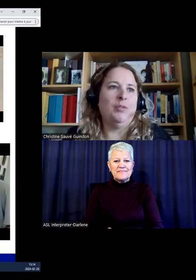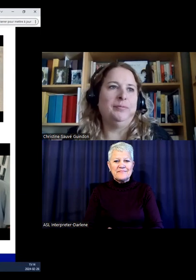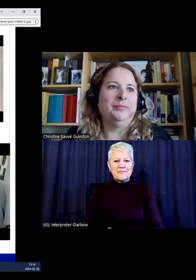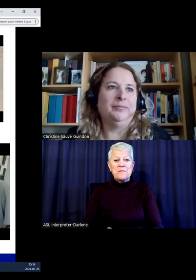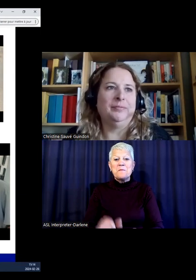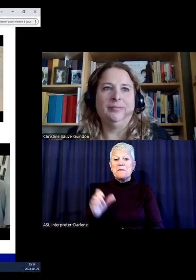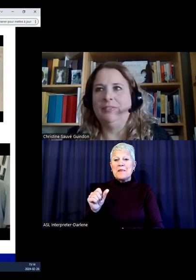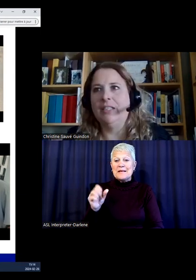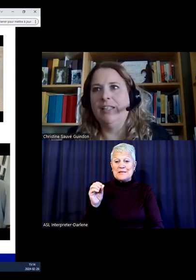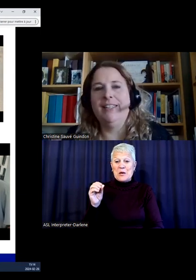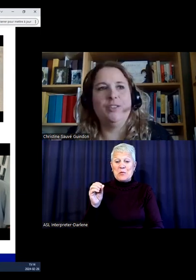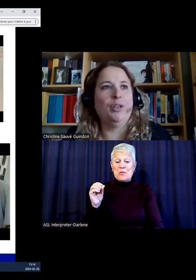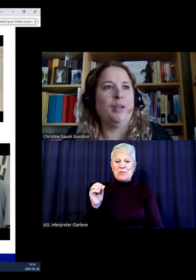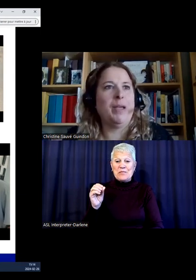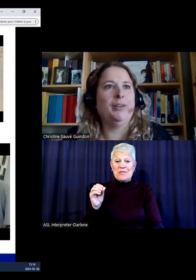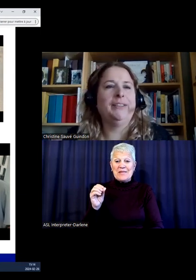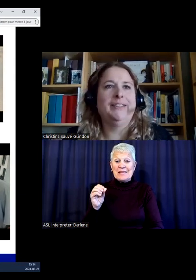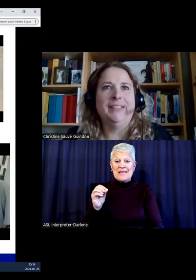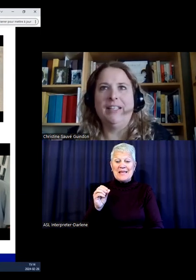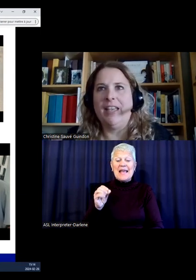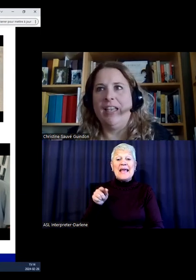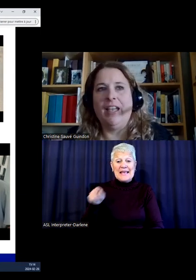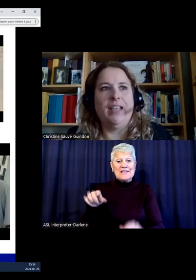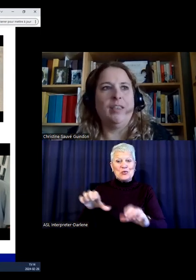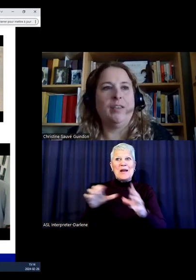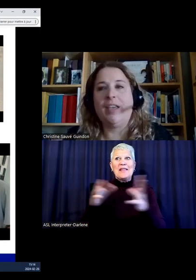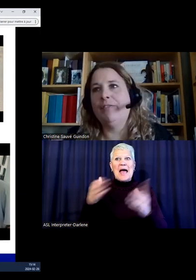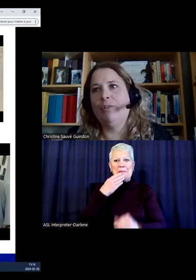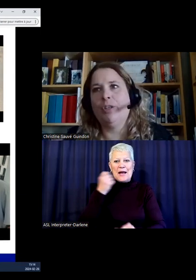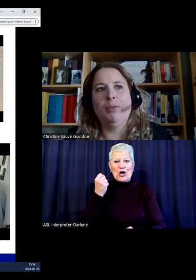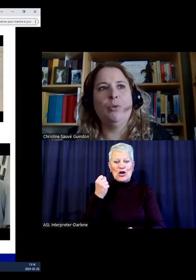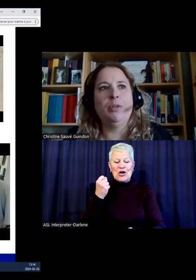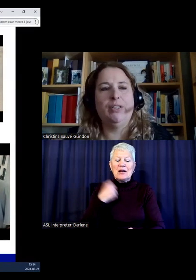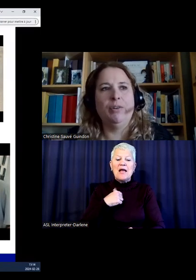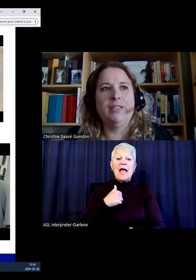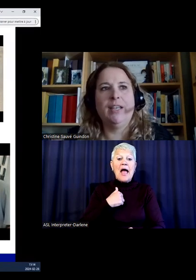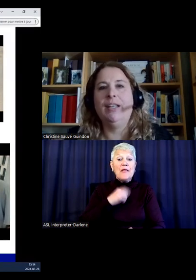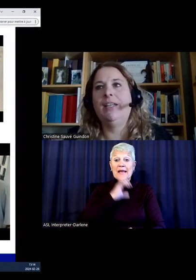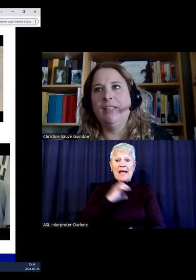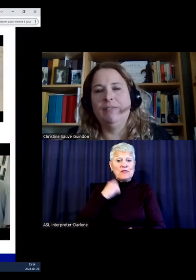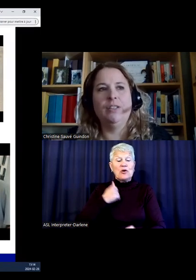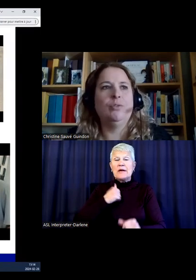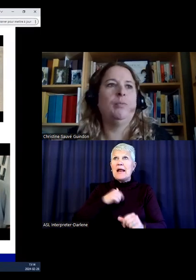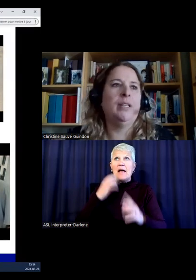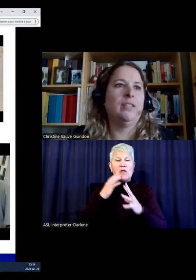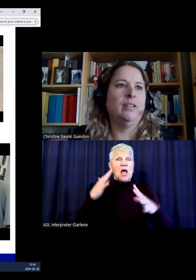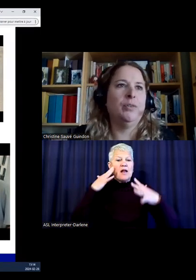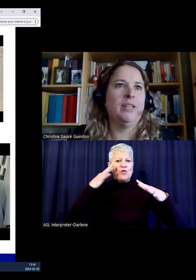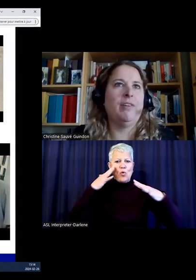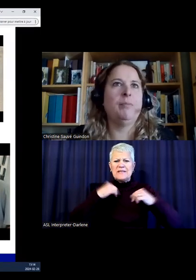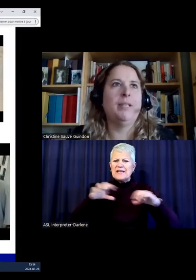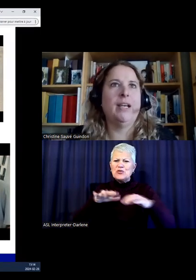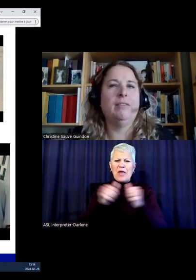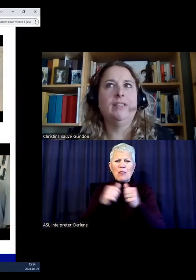So, he's doing a lot better. And the cafeteria could be totally noisy, and he can even do it when it's a